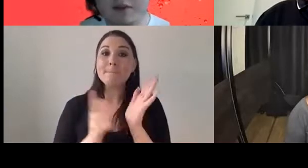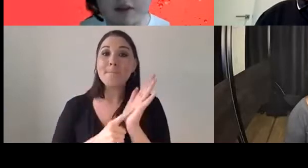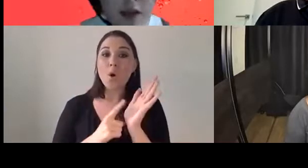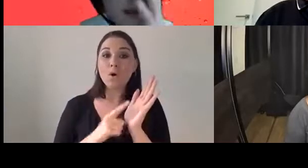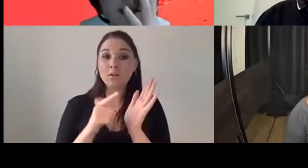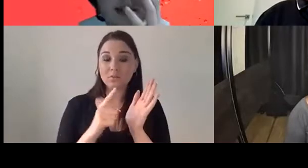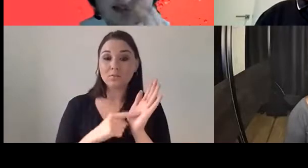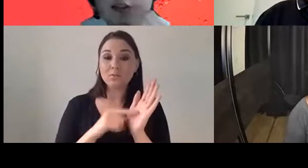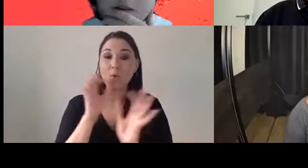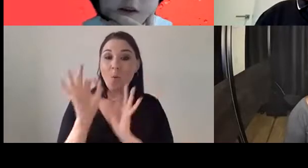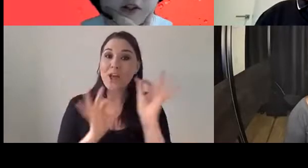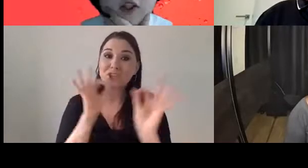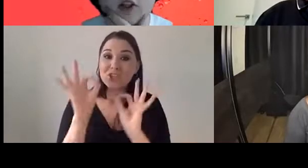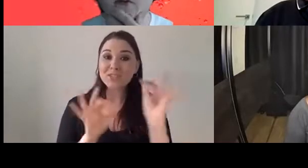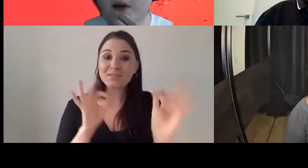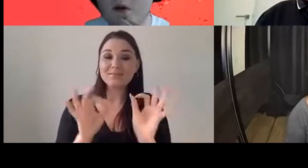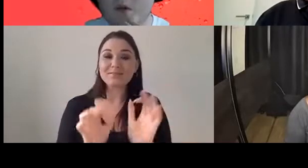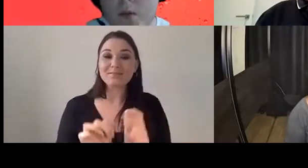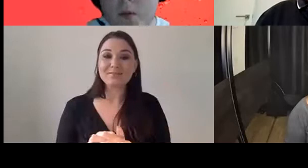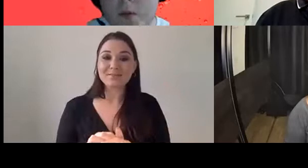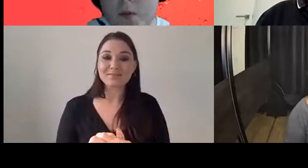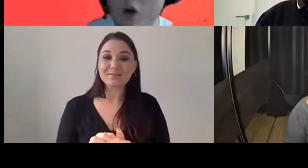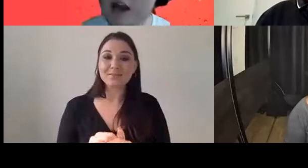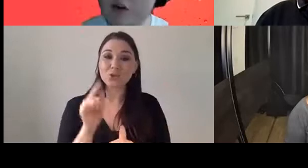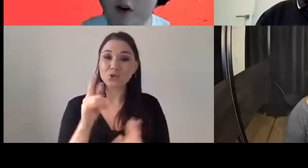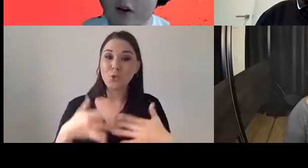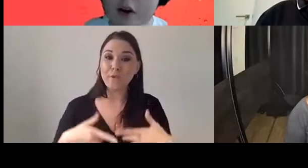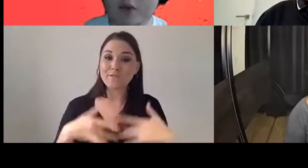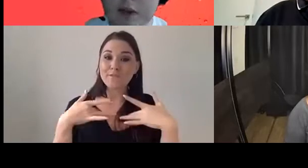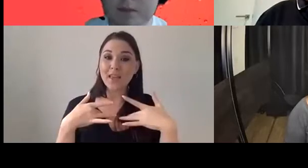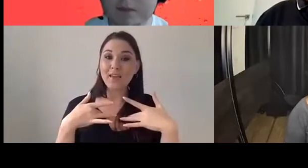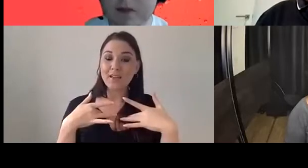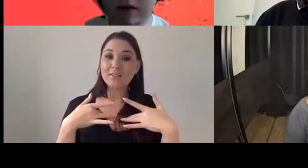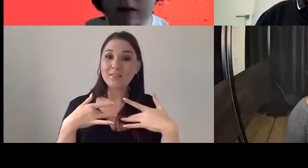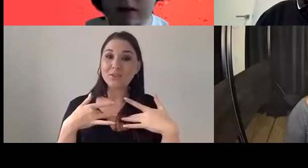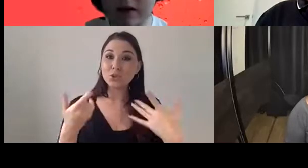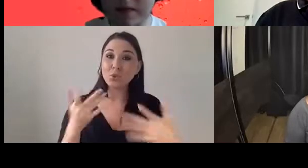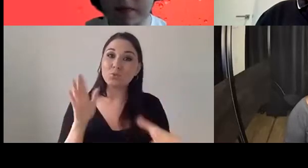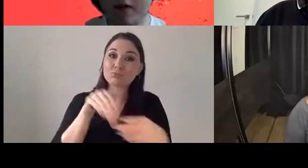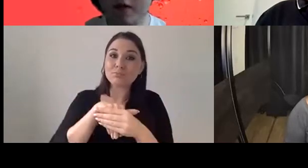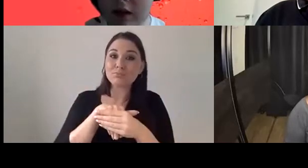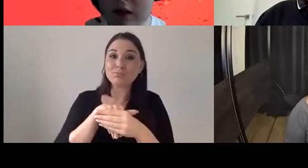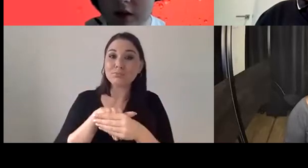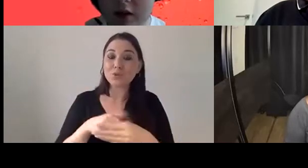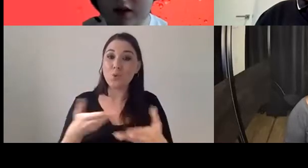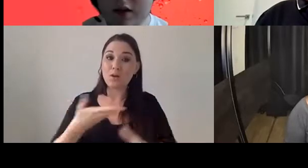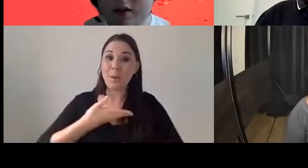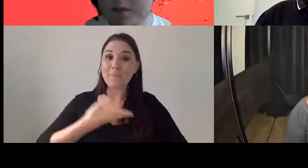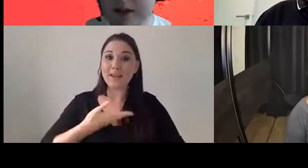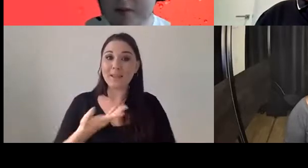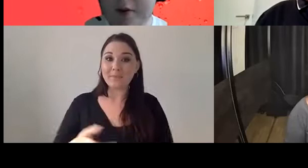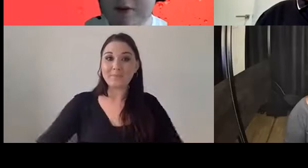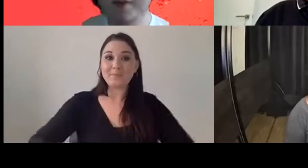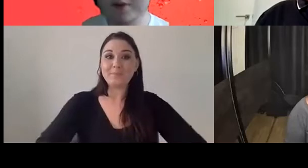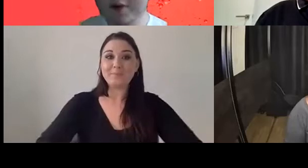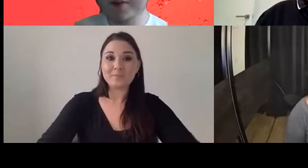do have on there is, do you feel you belong at your current company? And I think somebody